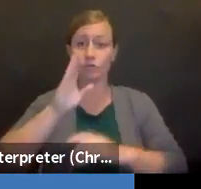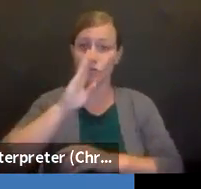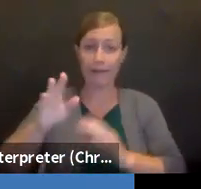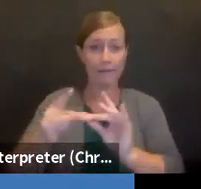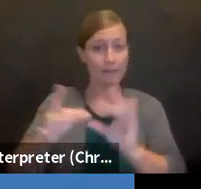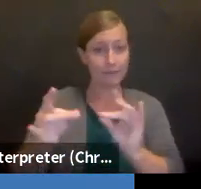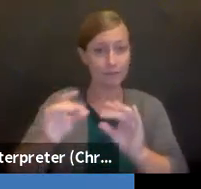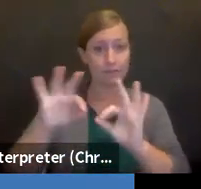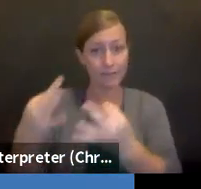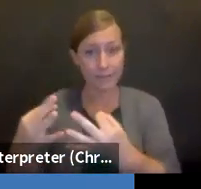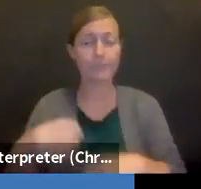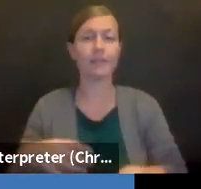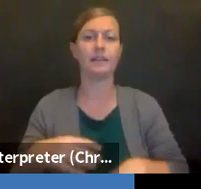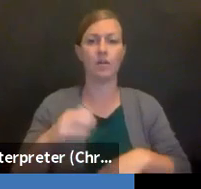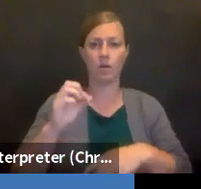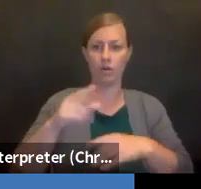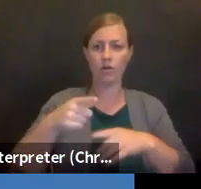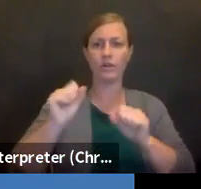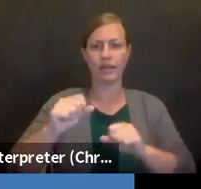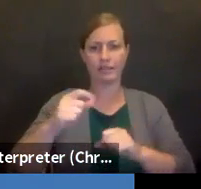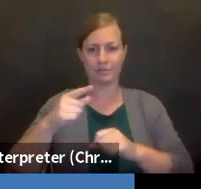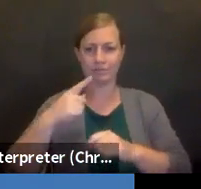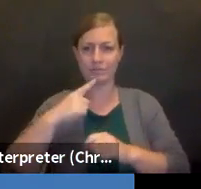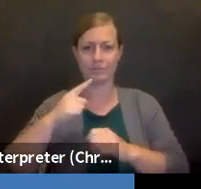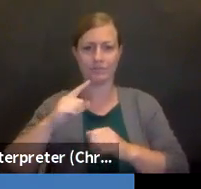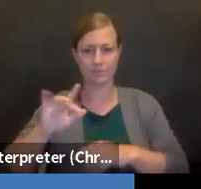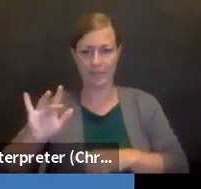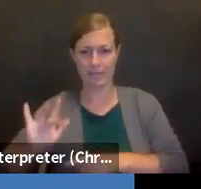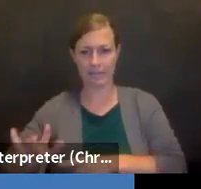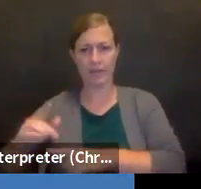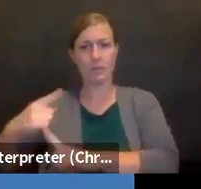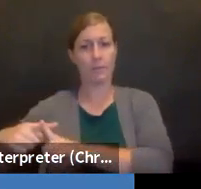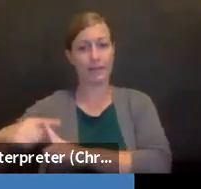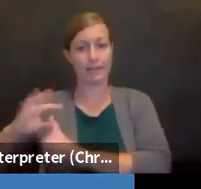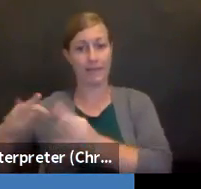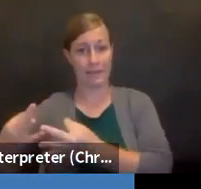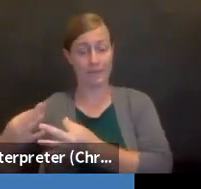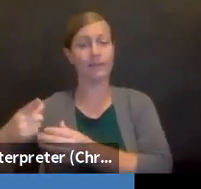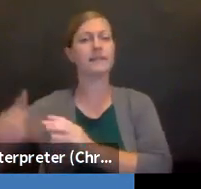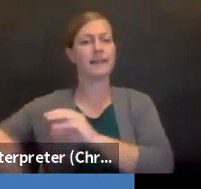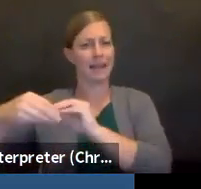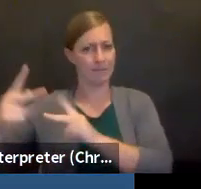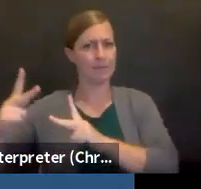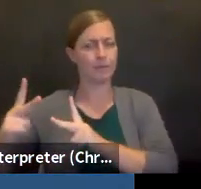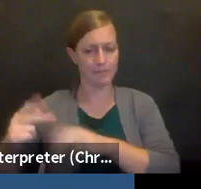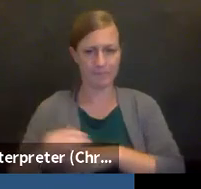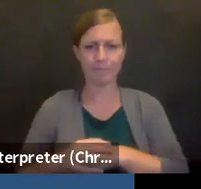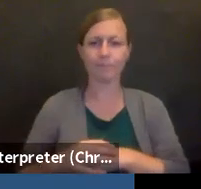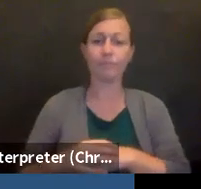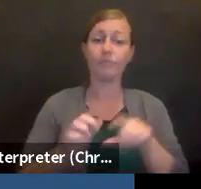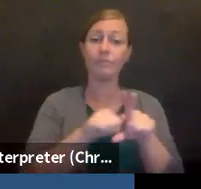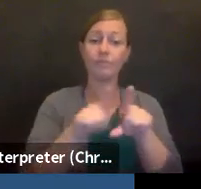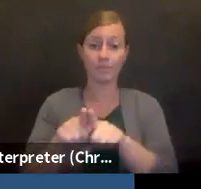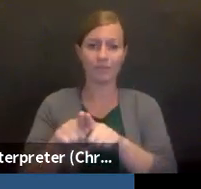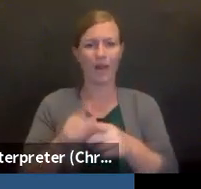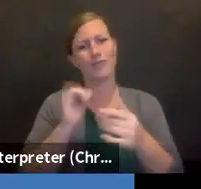as that, once again, you push plus families, and then you can add them. As well as, oh